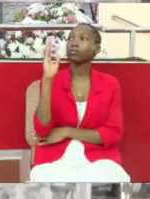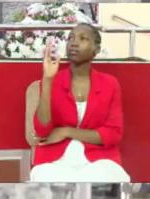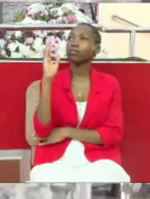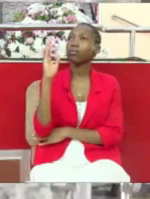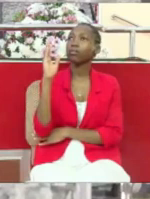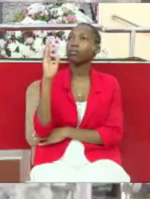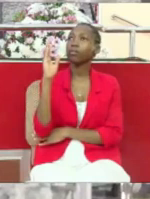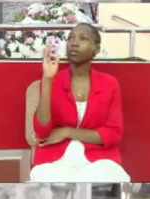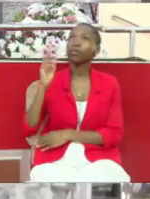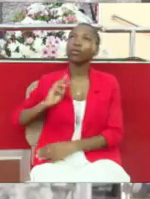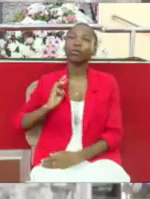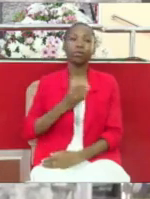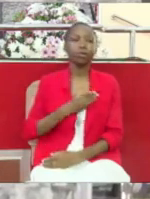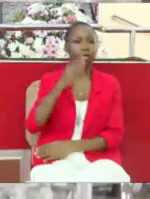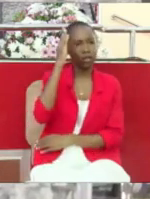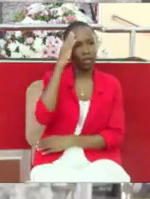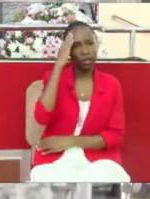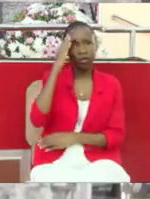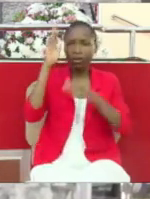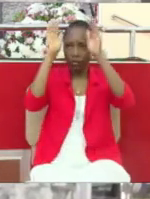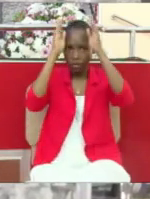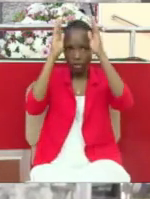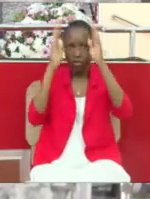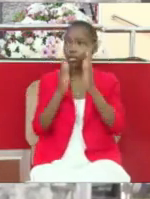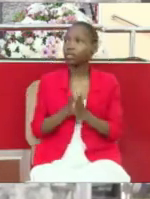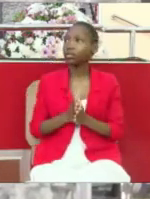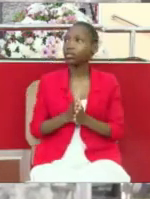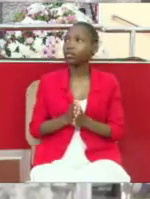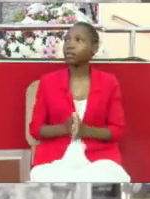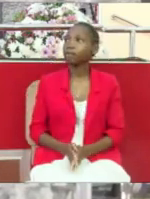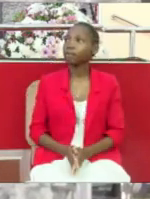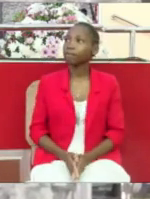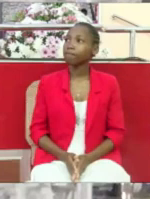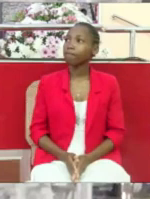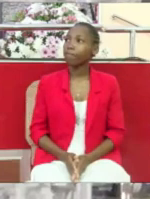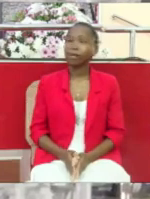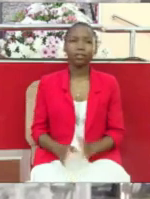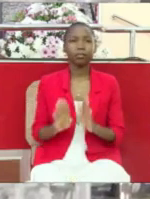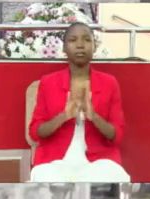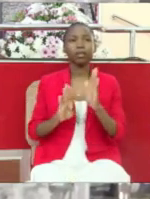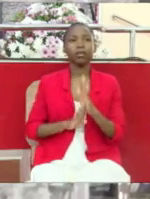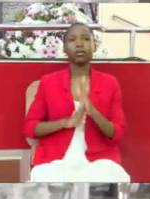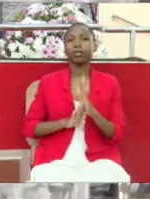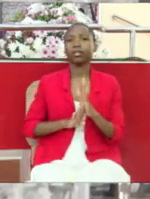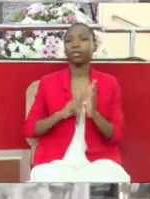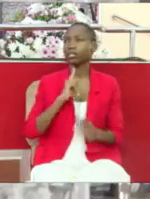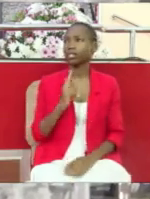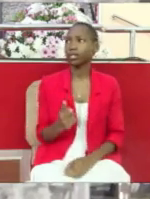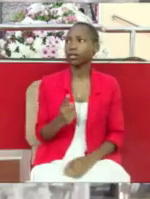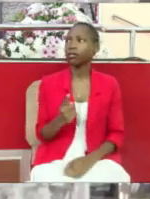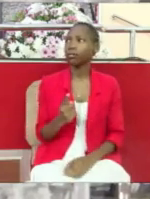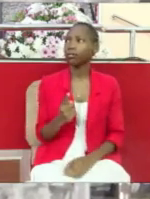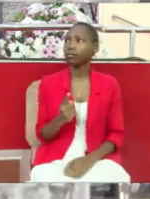of choice for loyalty. Tunafikiria kuhusu farasi kama wanyama. But this, biblically, it is not so in fact. Lakini katika Biblia si hivyo.